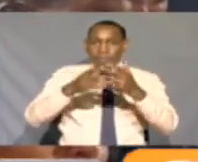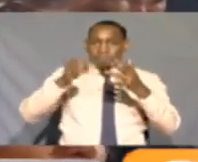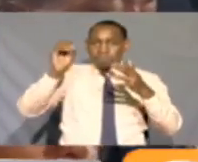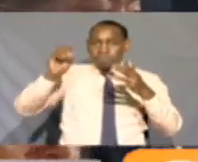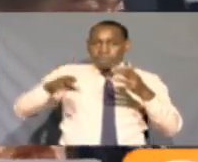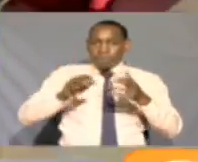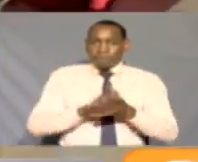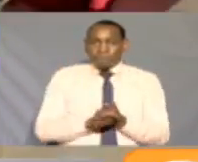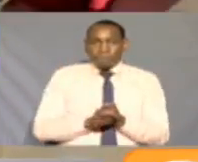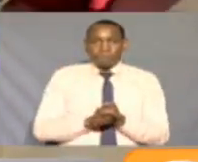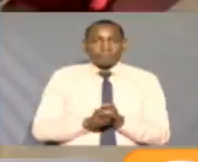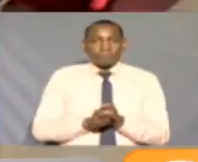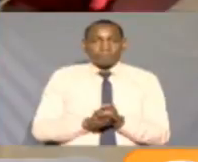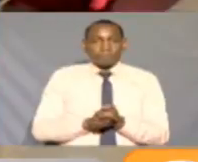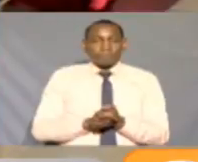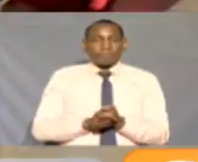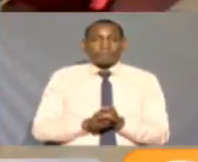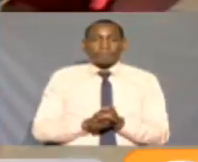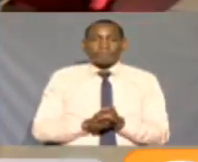kuvunjika.